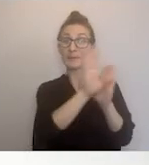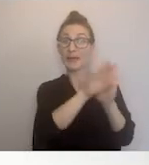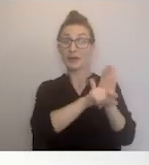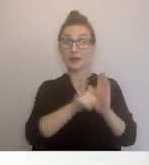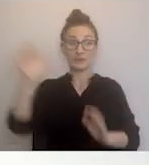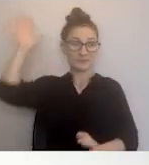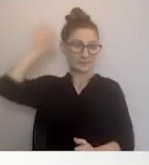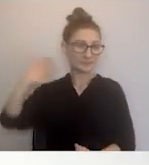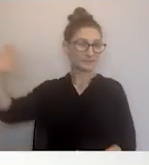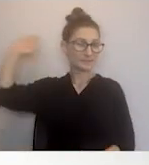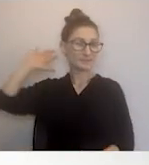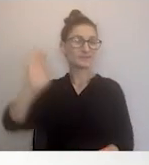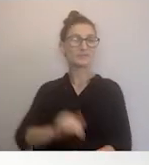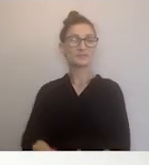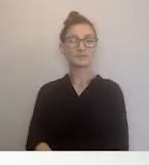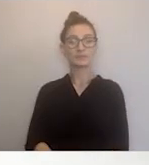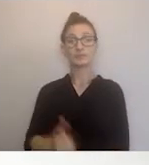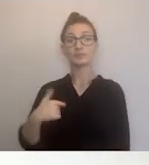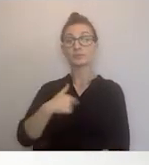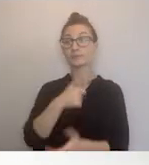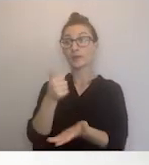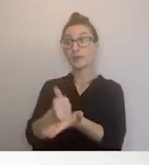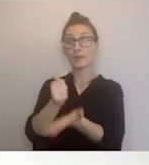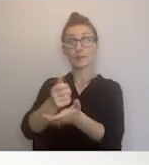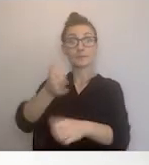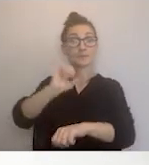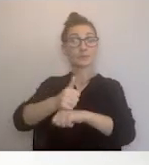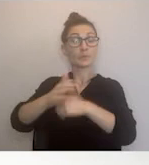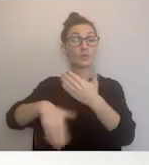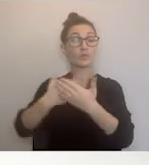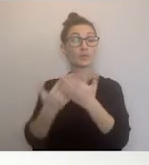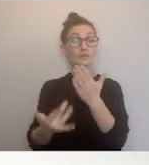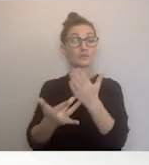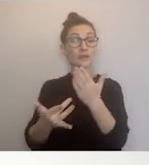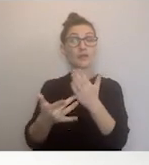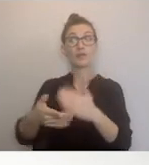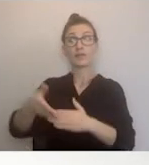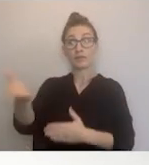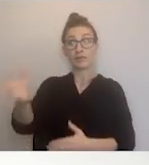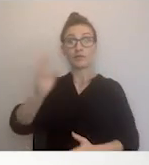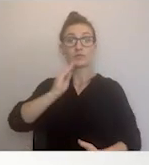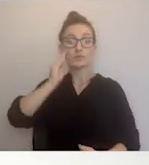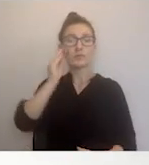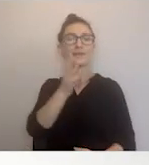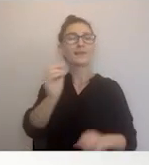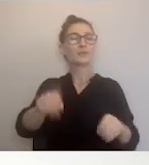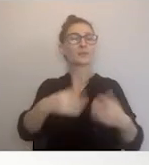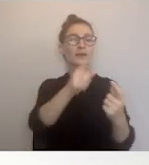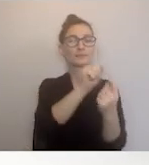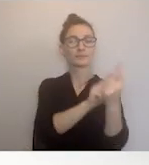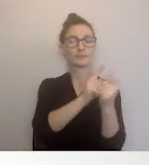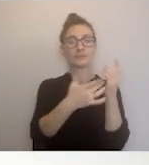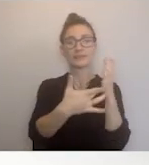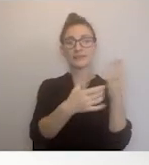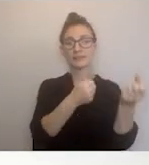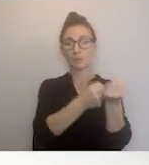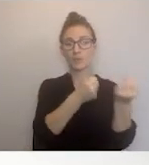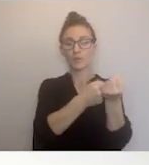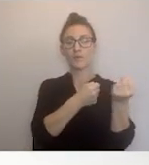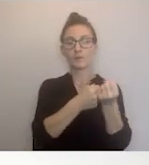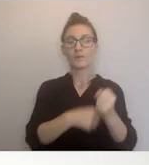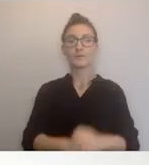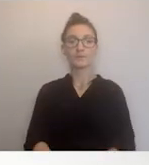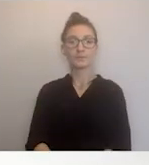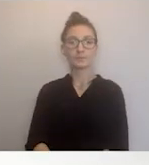created how-to guides to help performers and their care partners set up their technical elements at home and provide one-on-one tech support